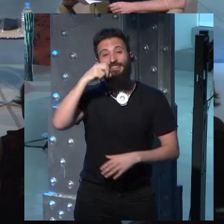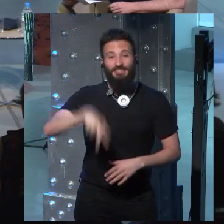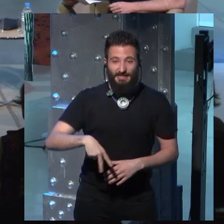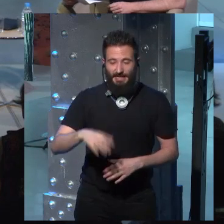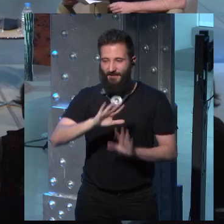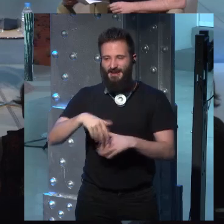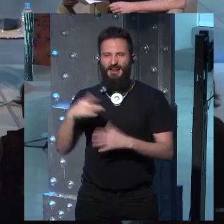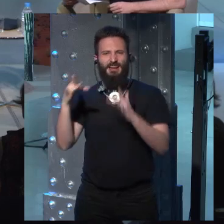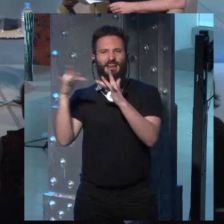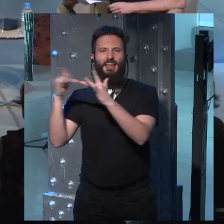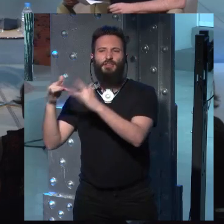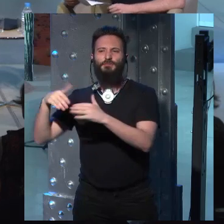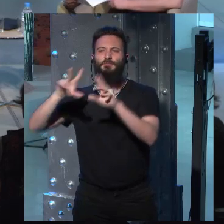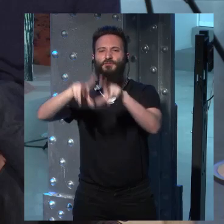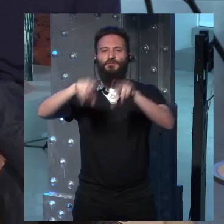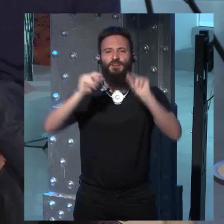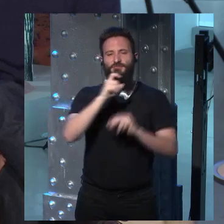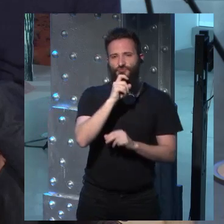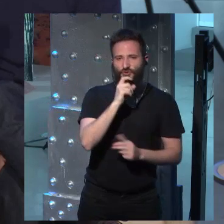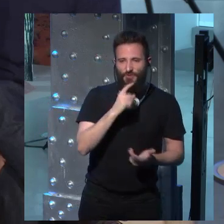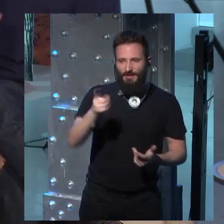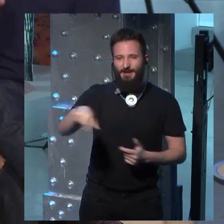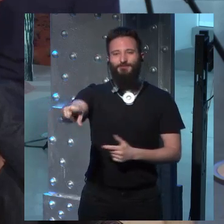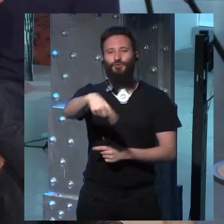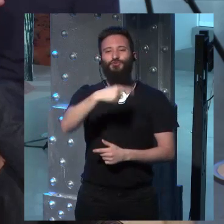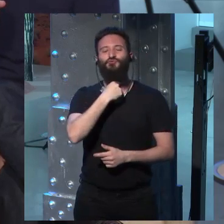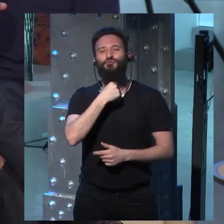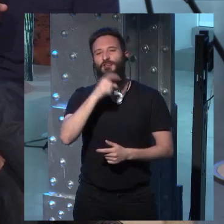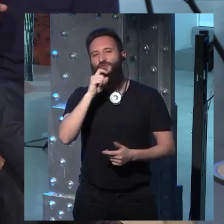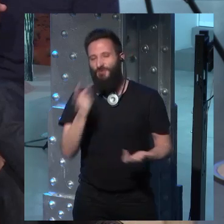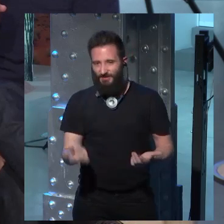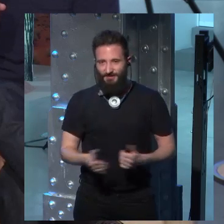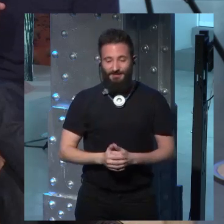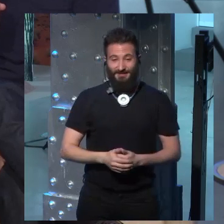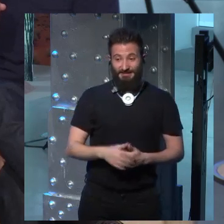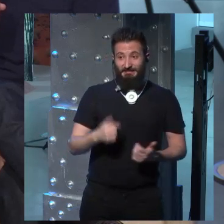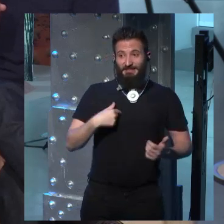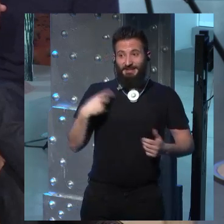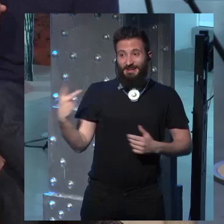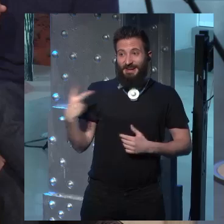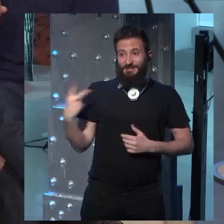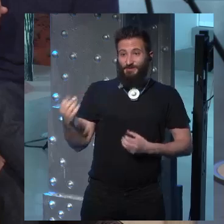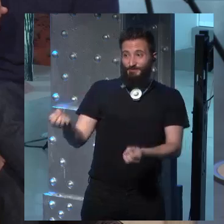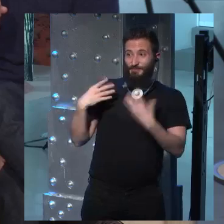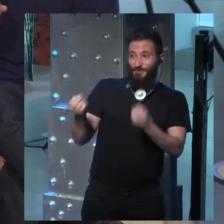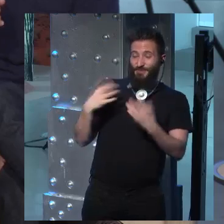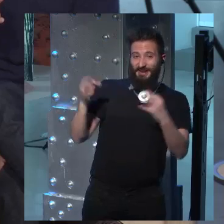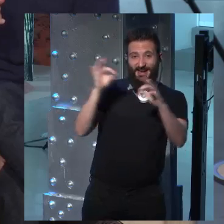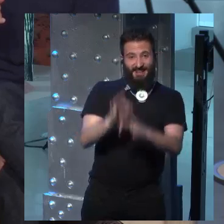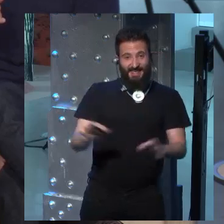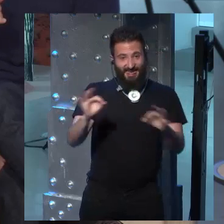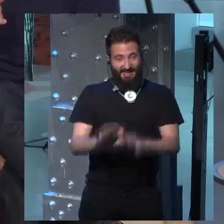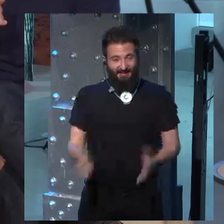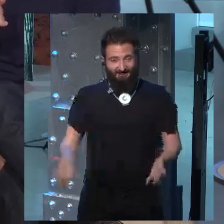well. Without spoiling it, how is it going to end? Well, they don't tell us, for one. Yeah, we don't know.